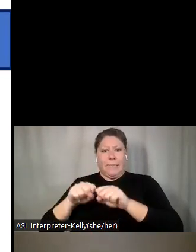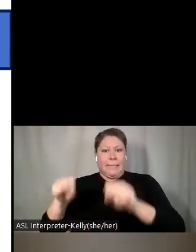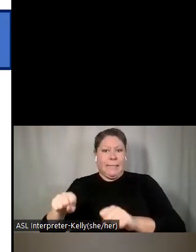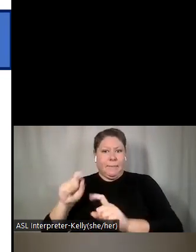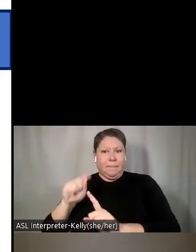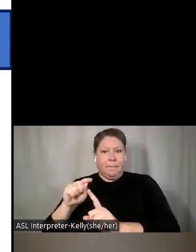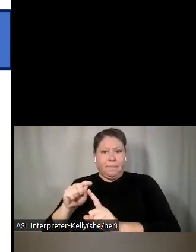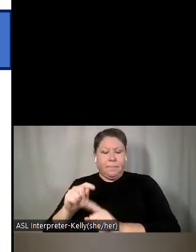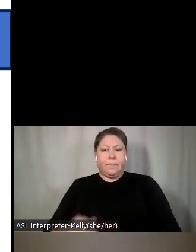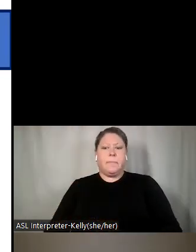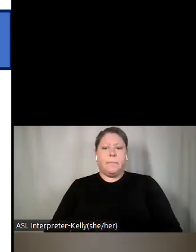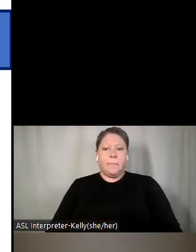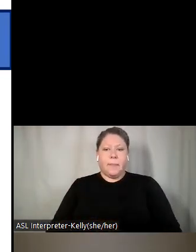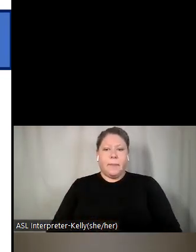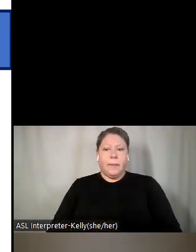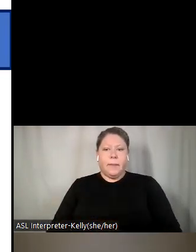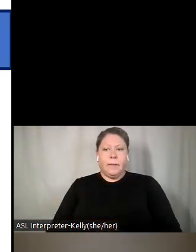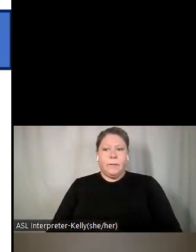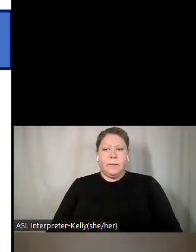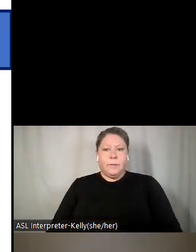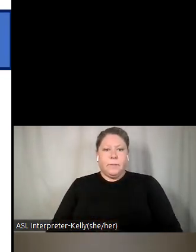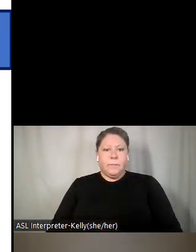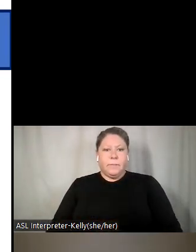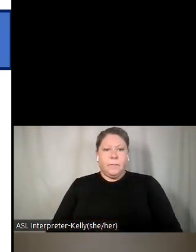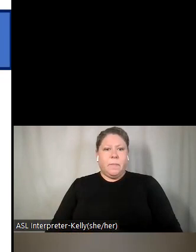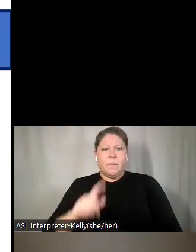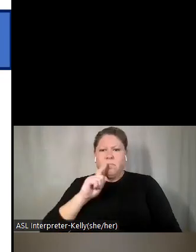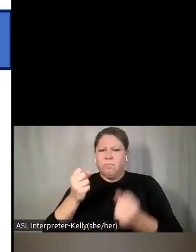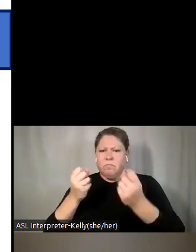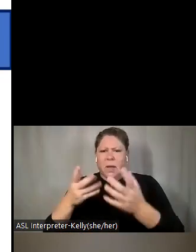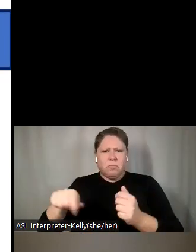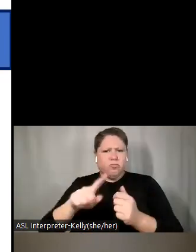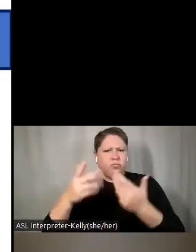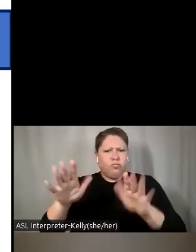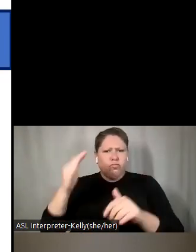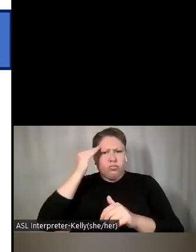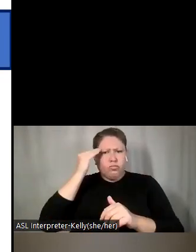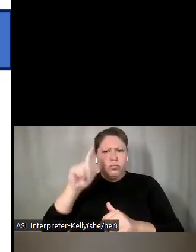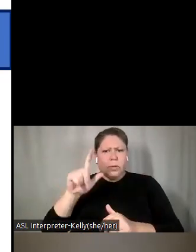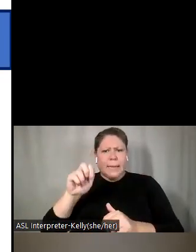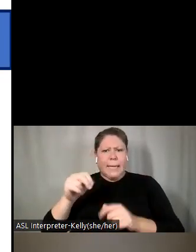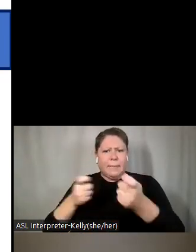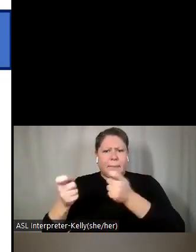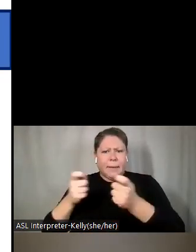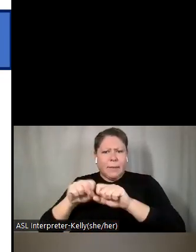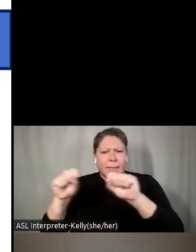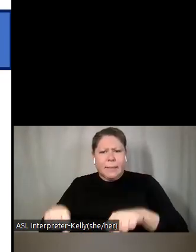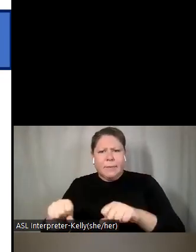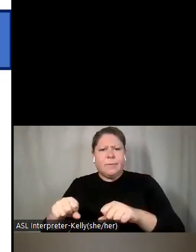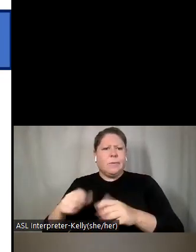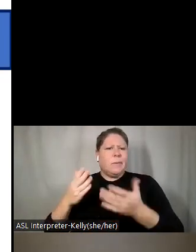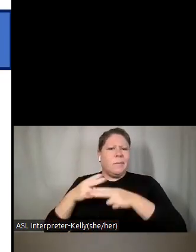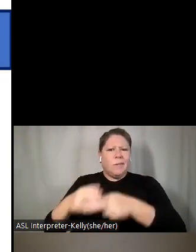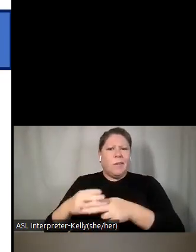So I'm sure many of you are familiar with what a lean management system is, or what might be called a daily management system within your